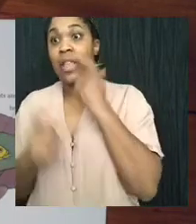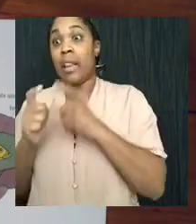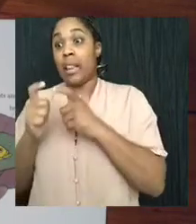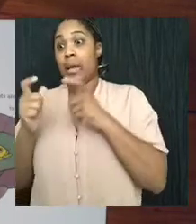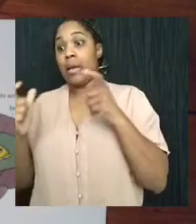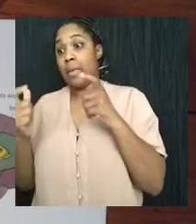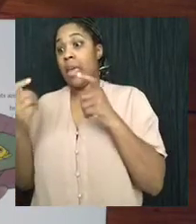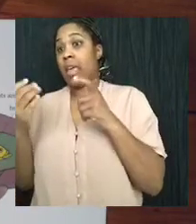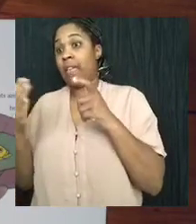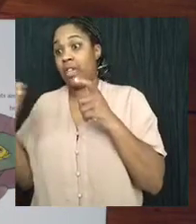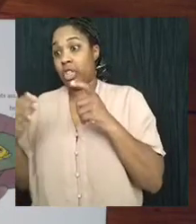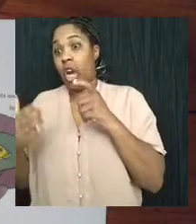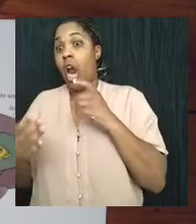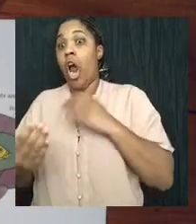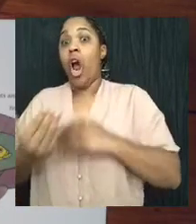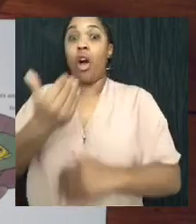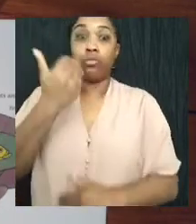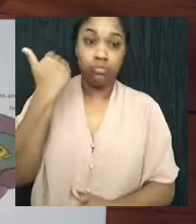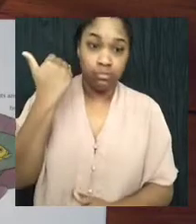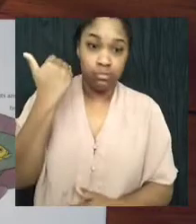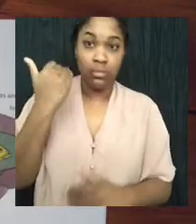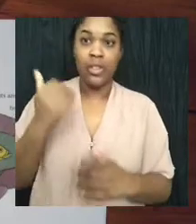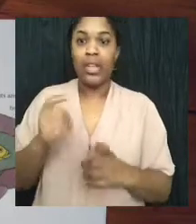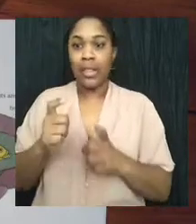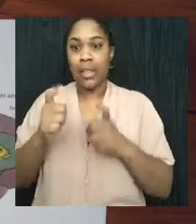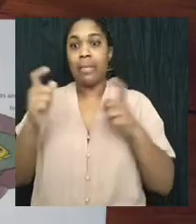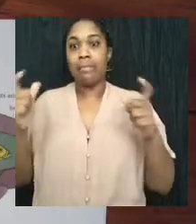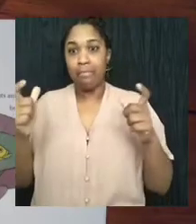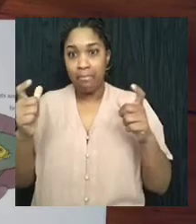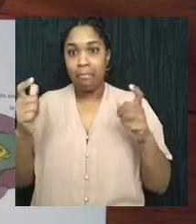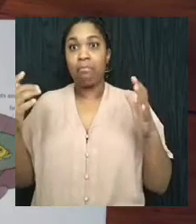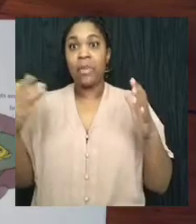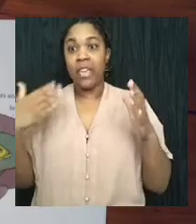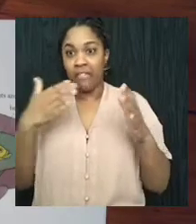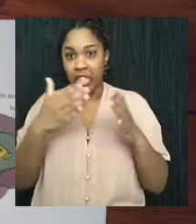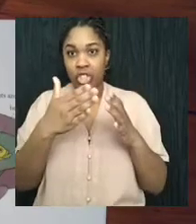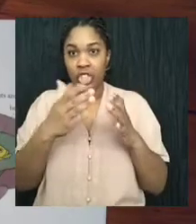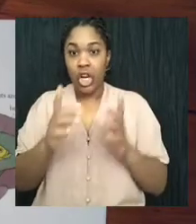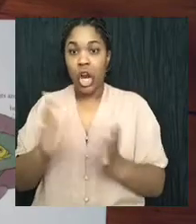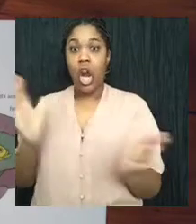fish, which are eaten by even bigger fish.